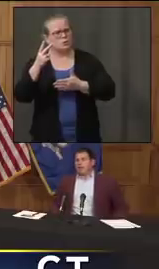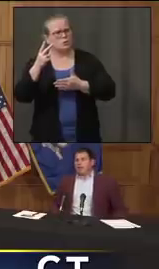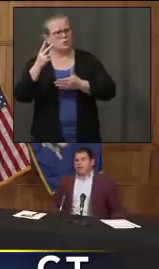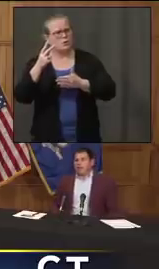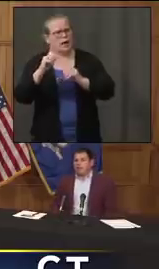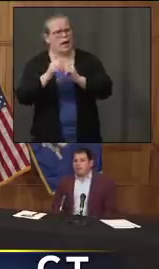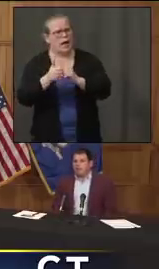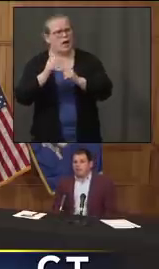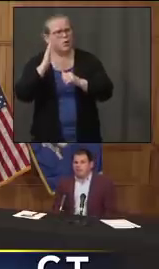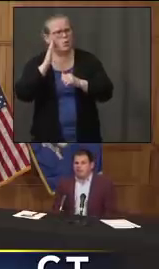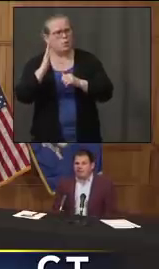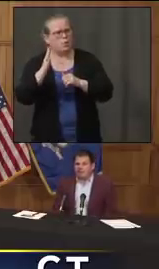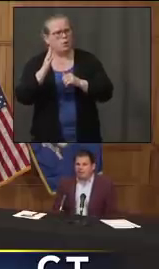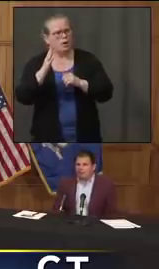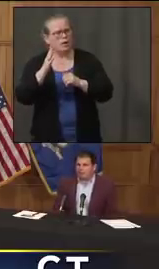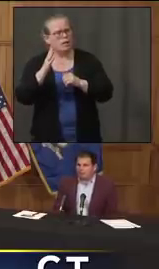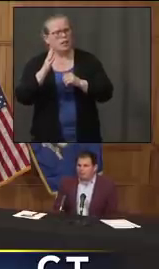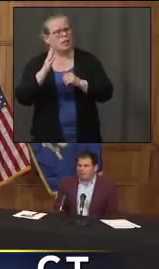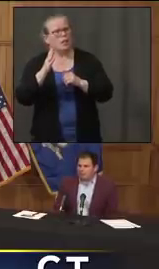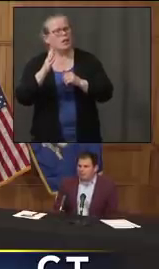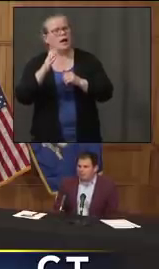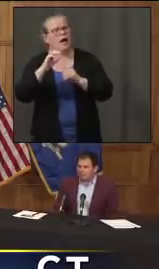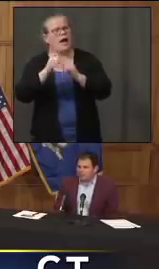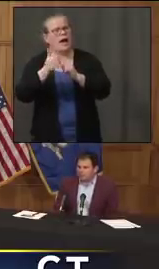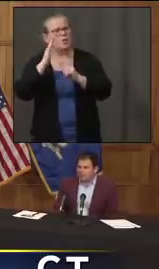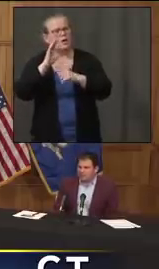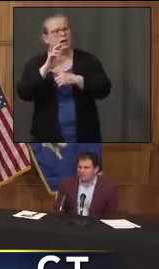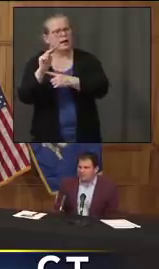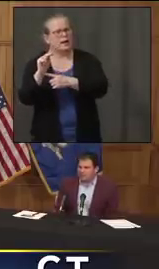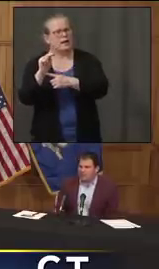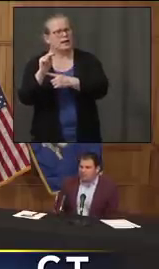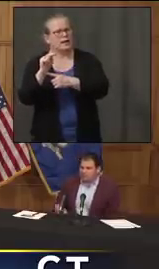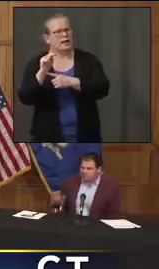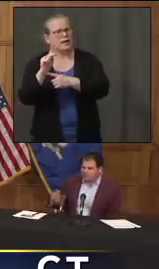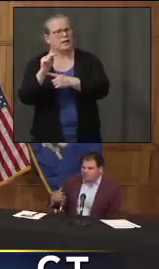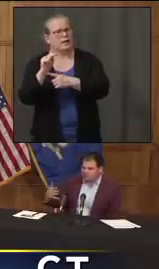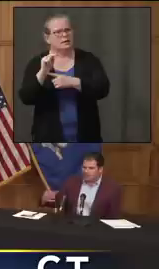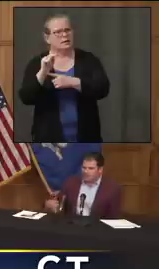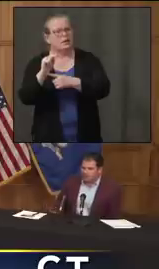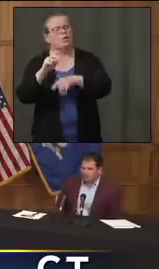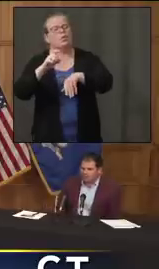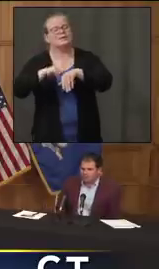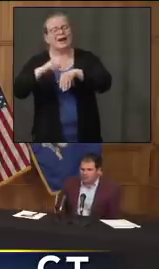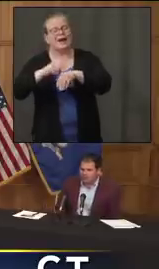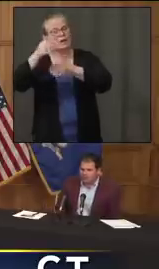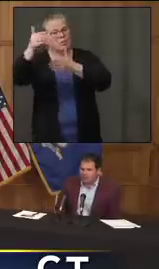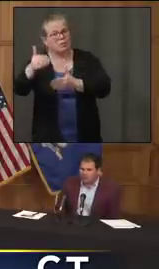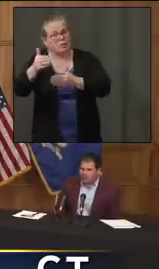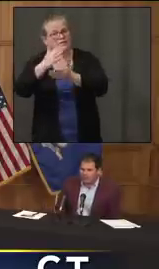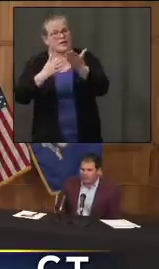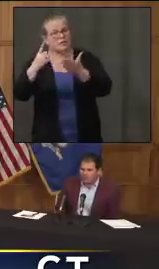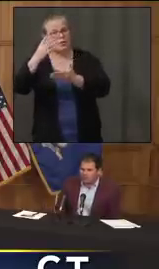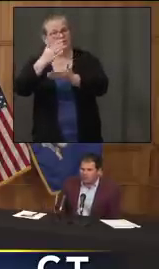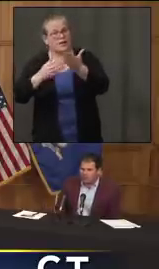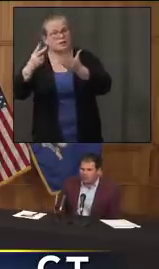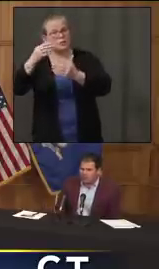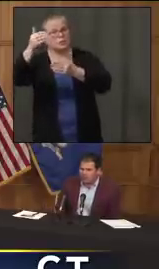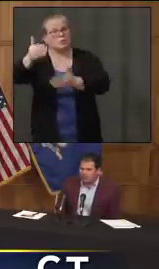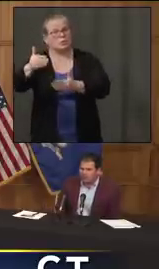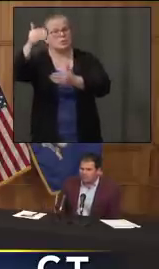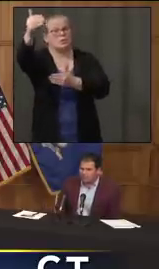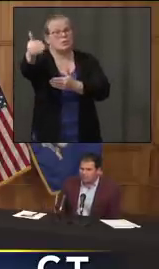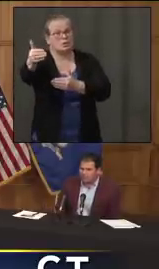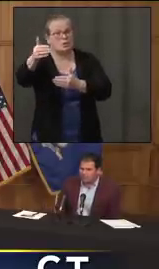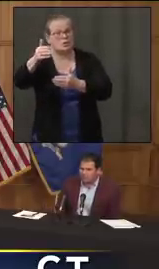Was that in terms of purchasing? Yeah, was the question, just to be clear, how long will it take to get our unemployed back working in the